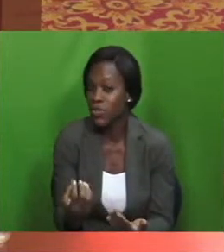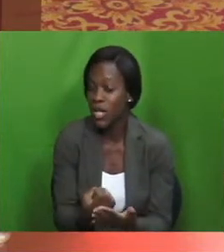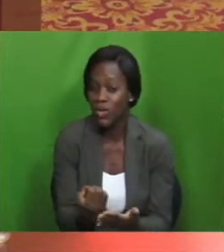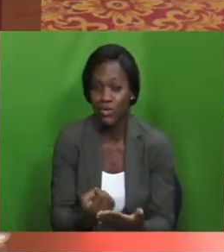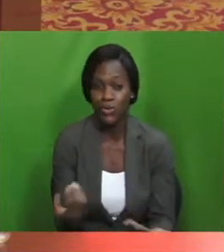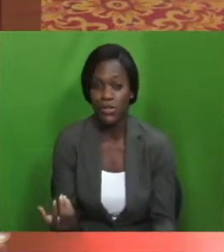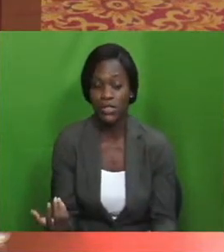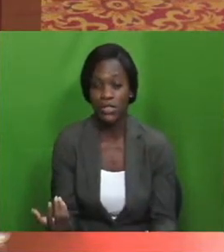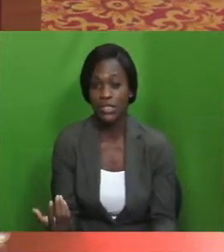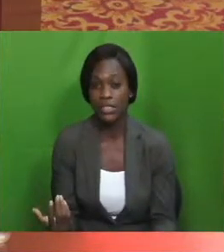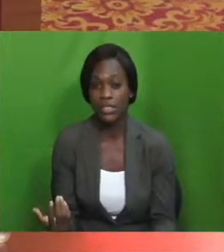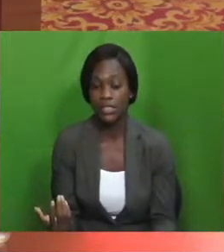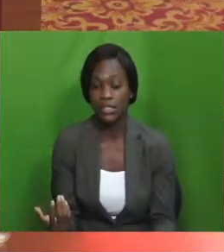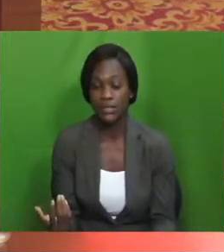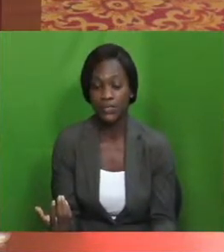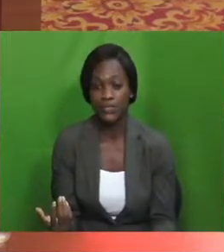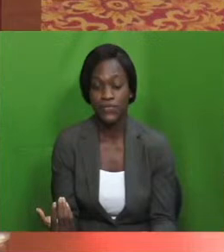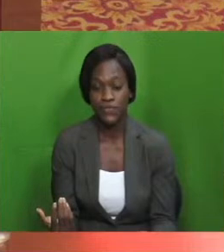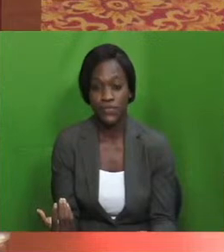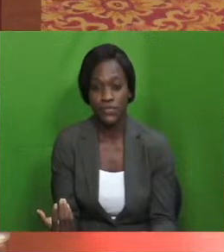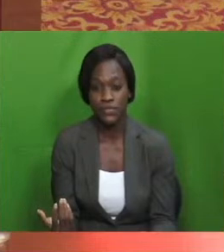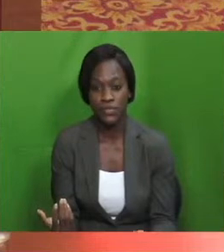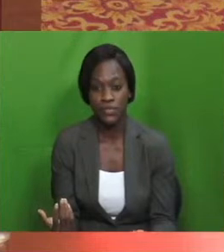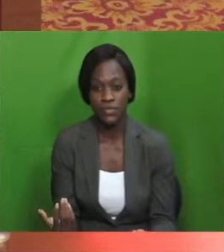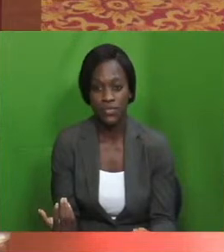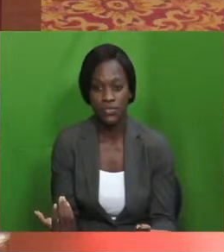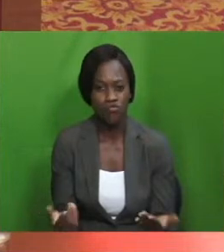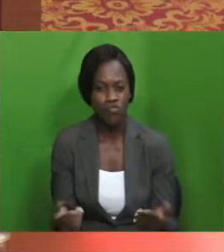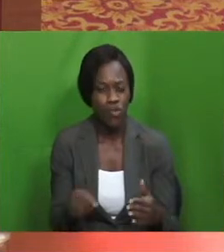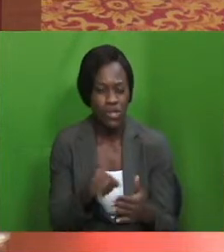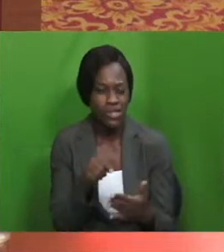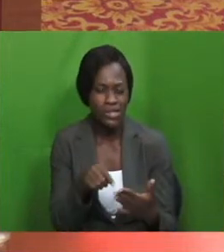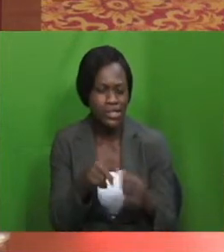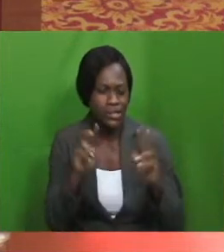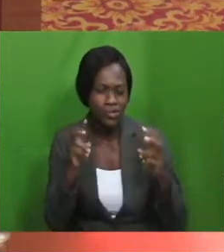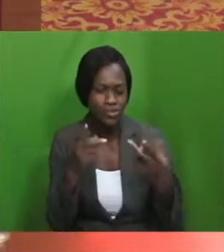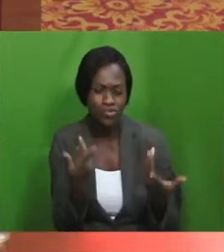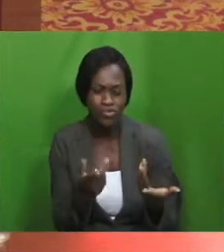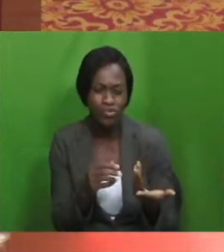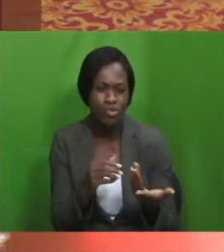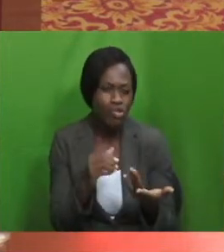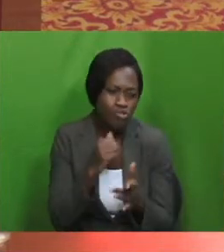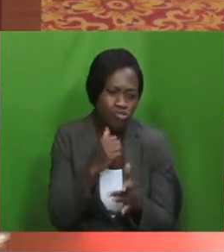Mr. Speaker, so this is not contrivance. This is not propaganda.